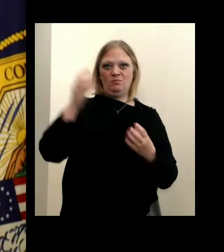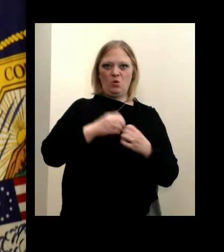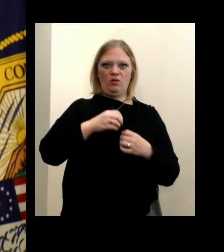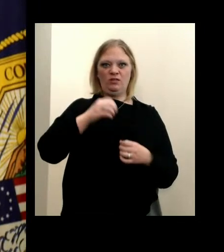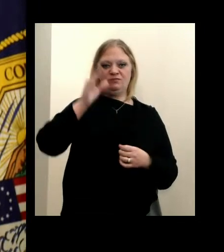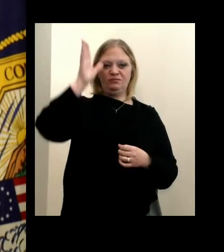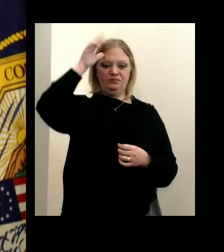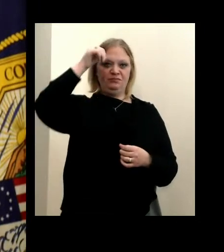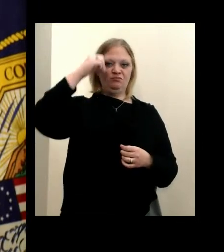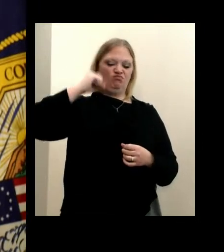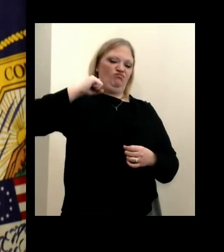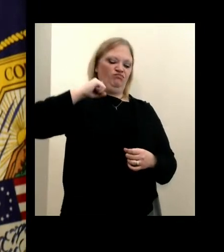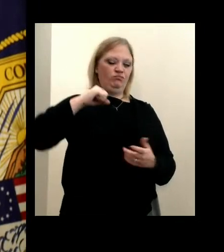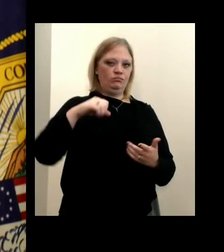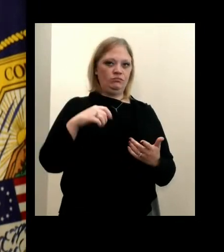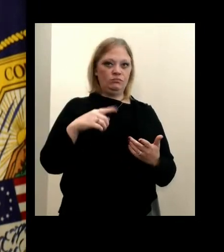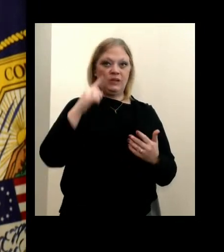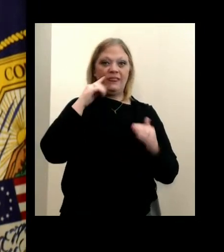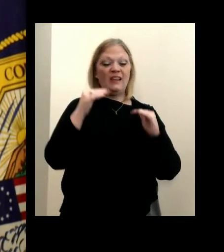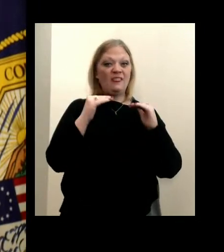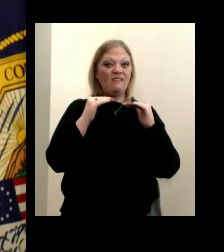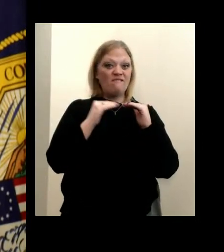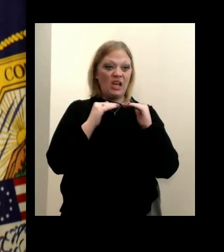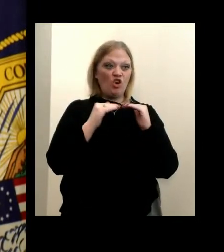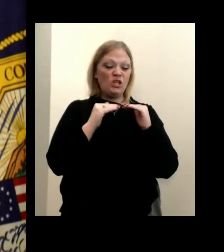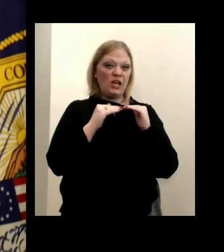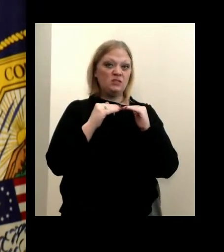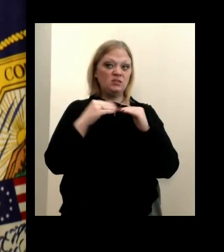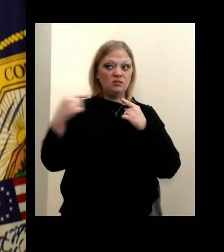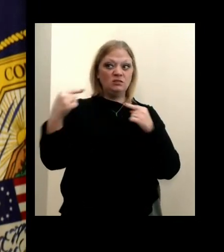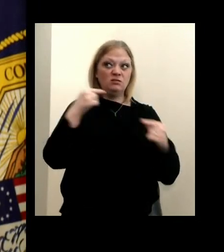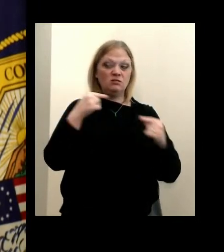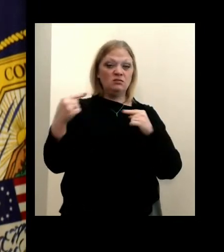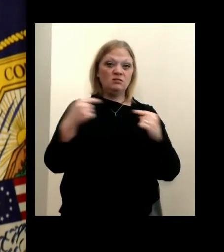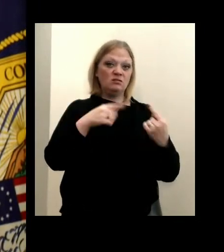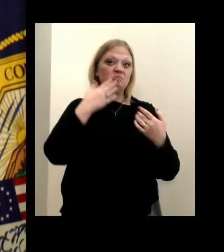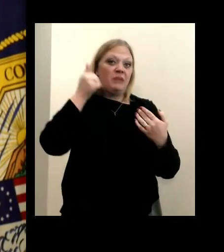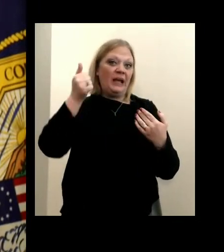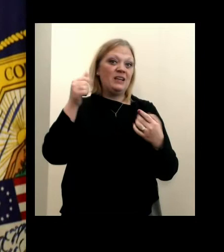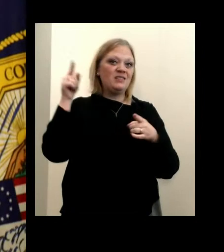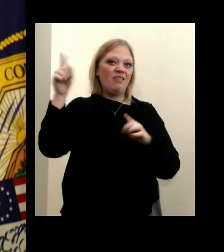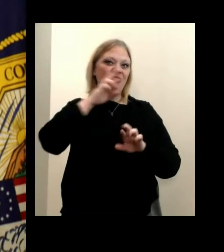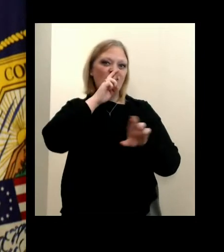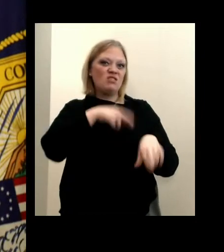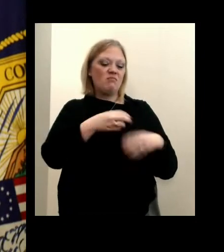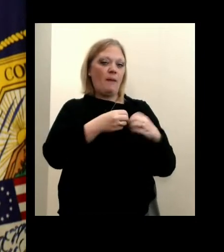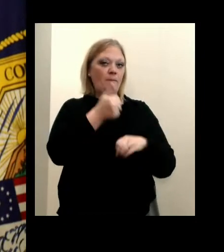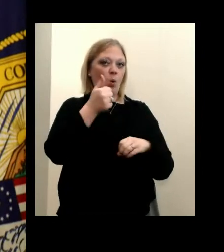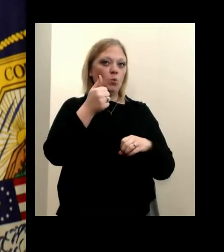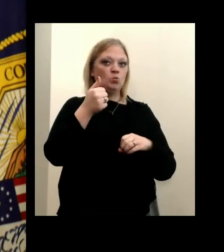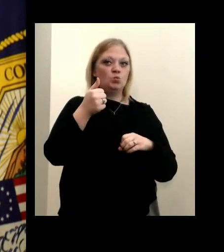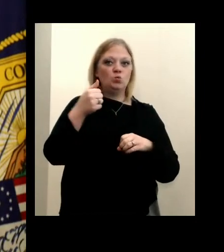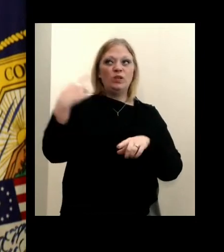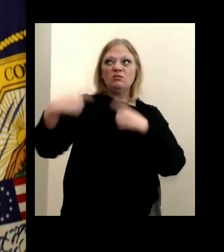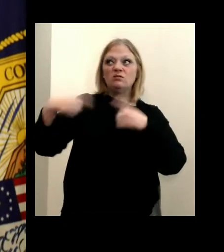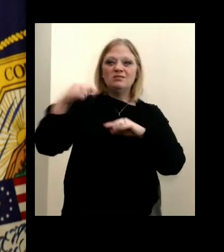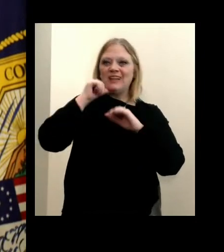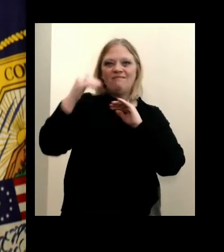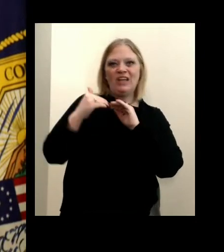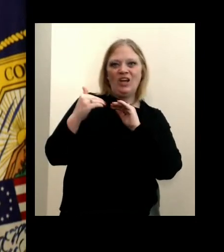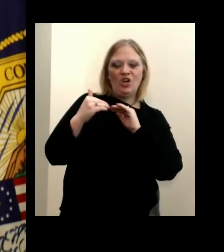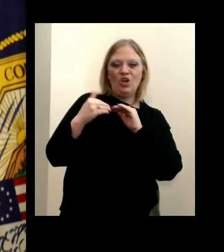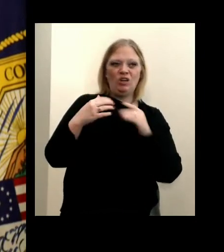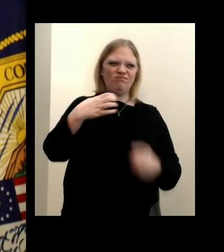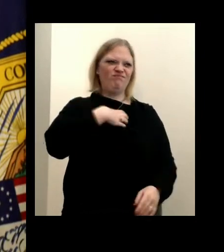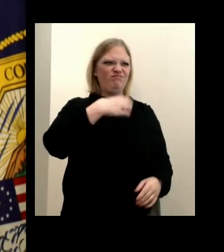I do believe that the fairness argument is the best argument, and it's one that they're the most responsive to. Just complaining that I'm